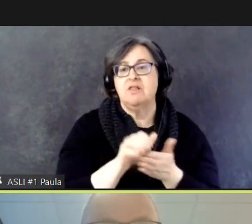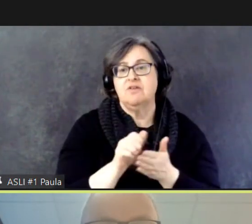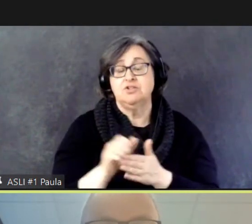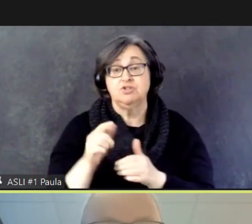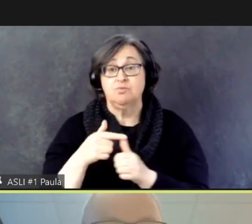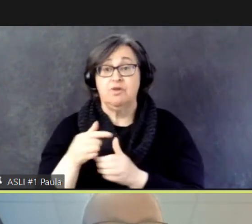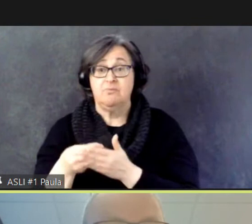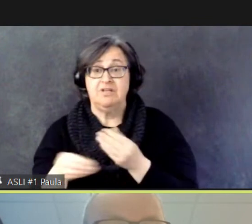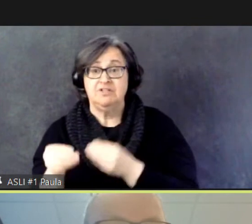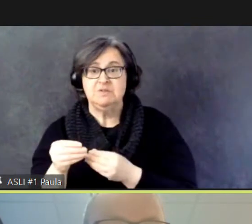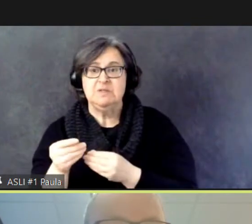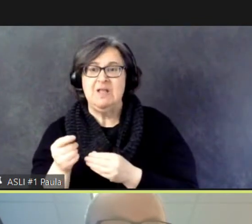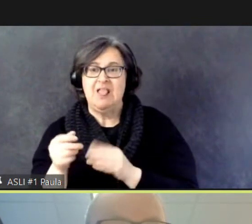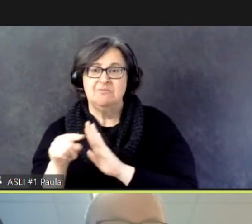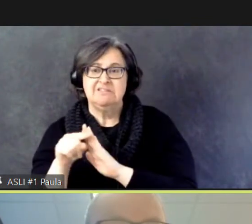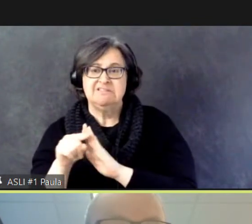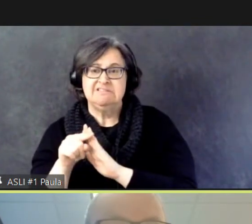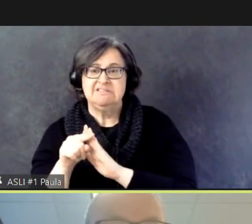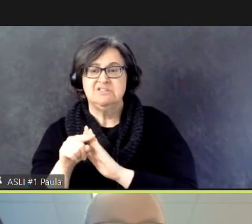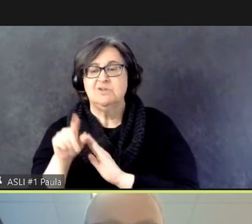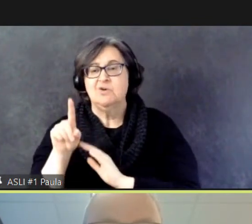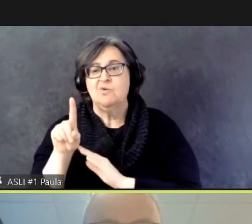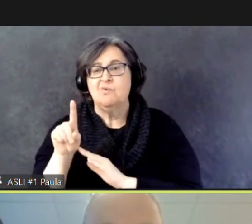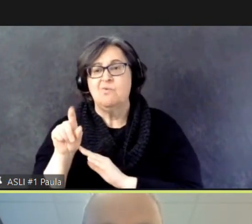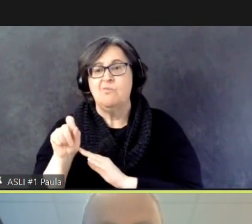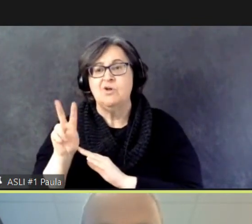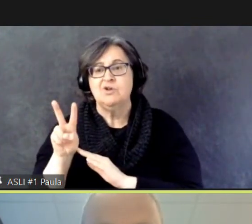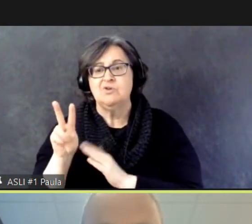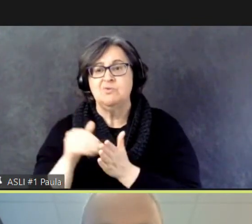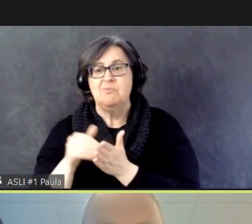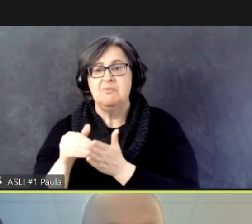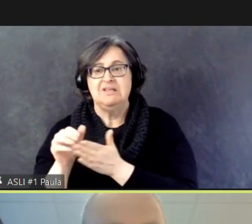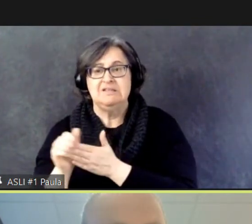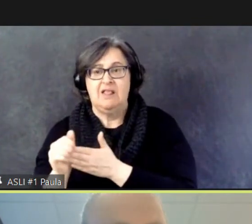basis, we're slightly negative by about $1.2 million.